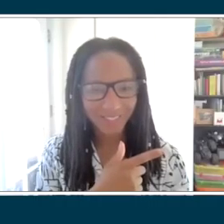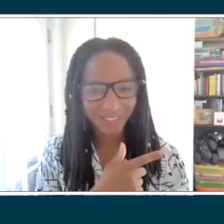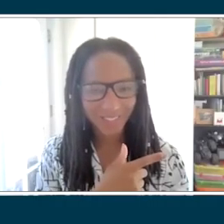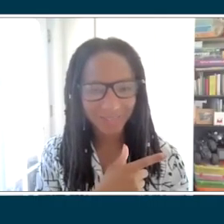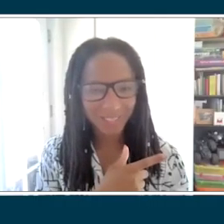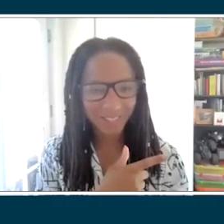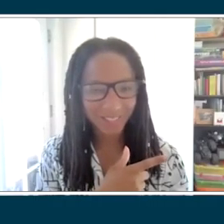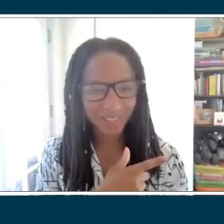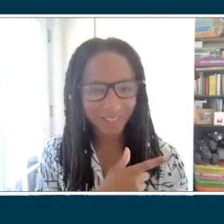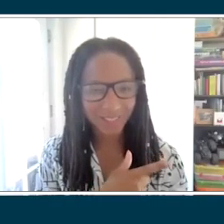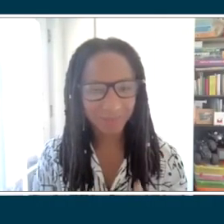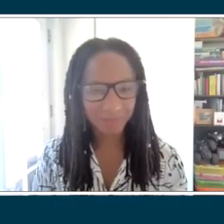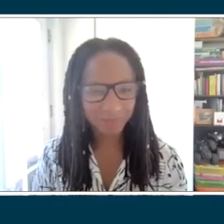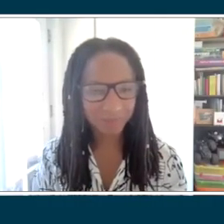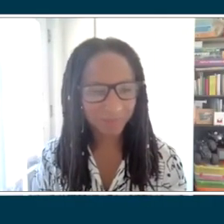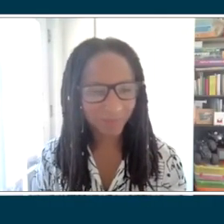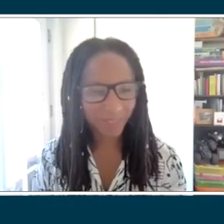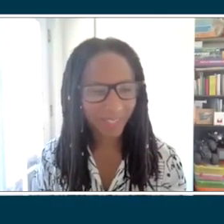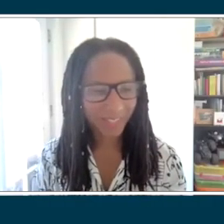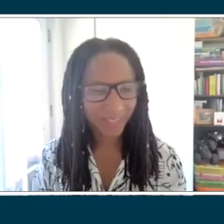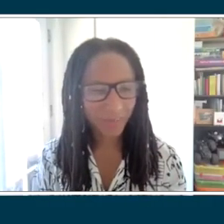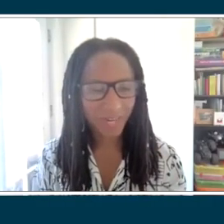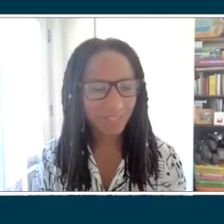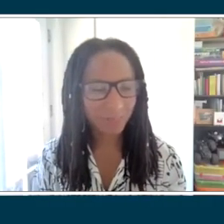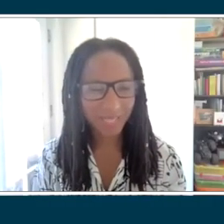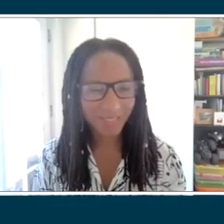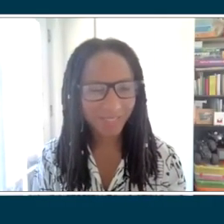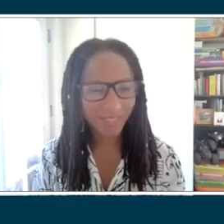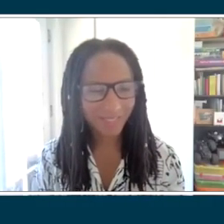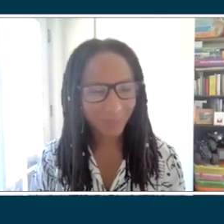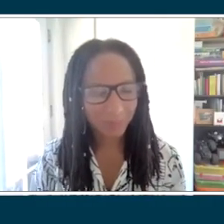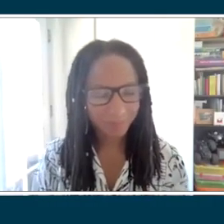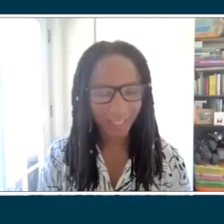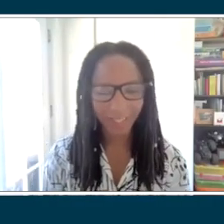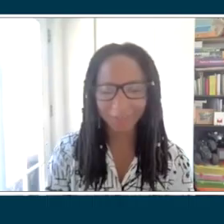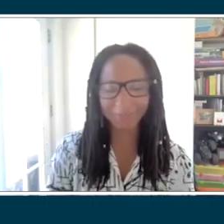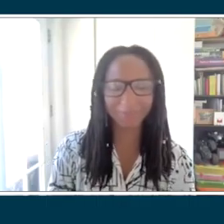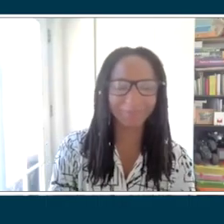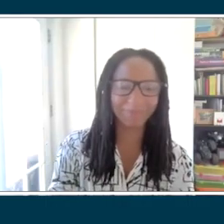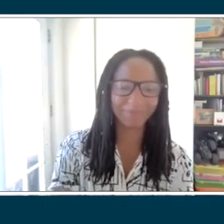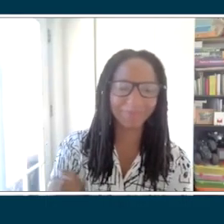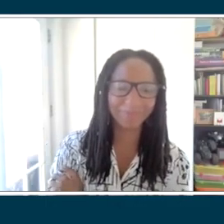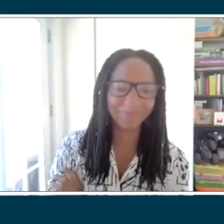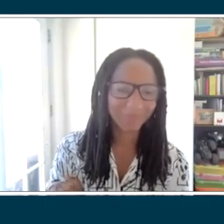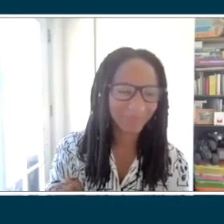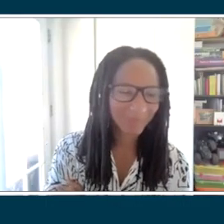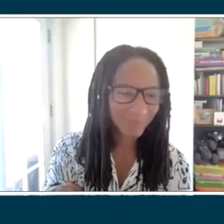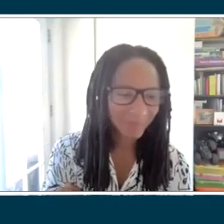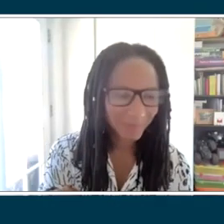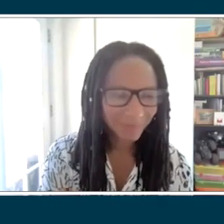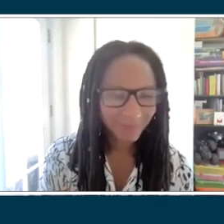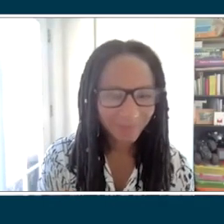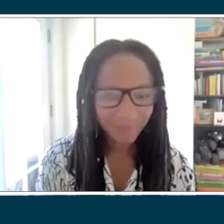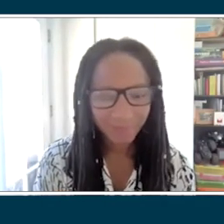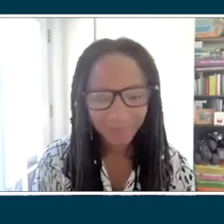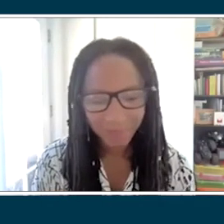we'll just go meet for drinks and have dinner. Some Perfect. rice and beans. Well,